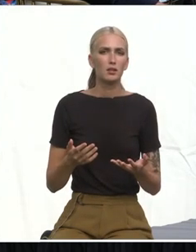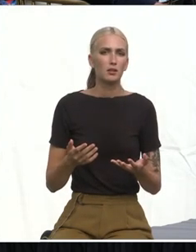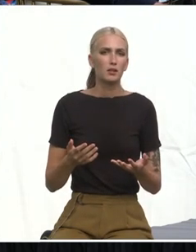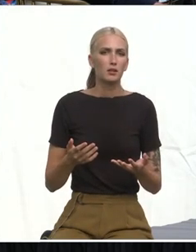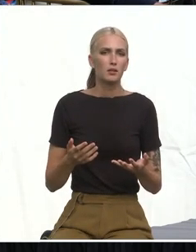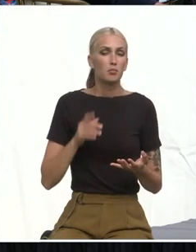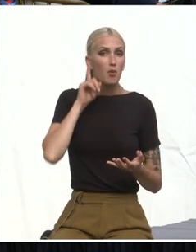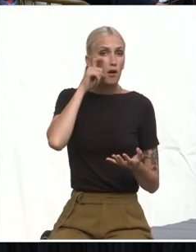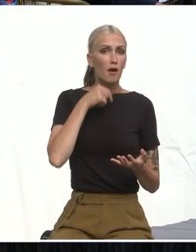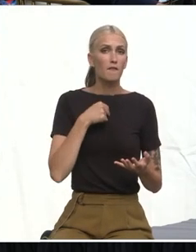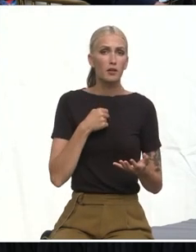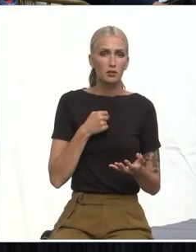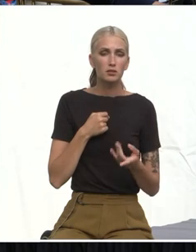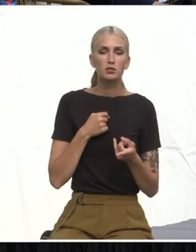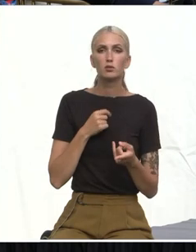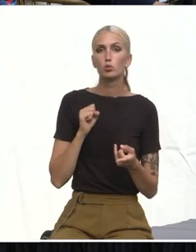I think we will be silenced